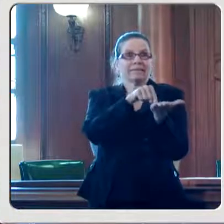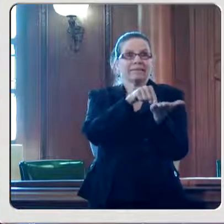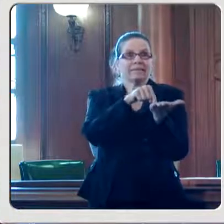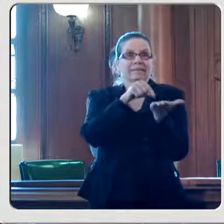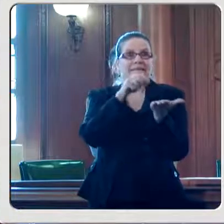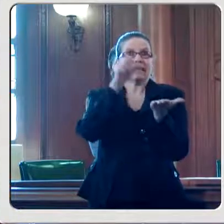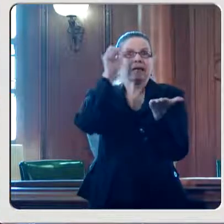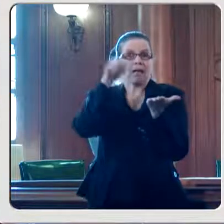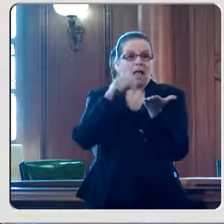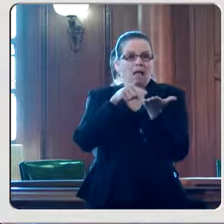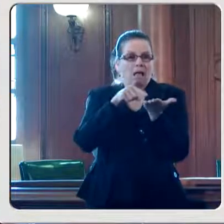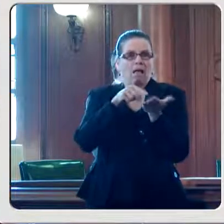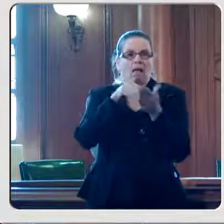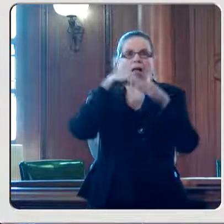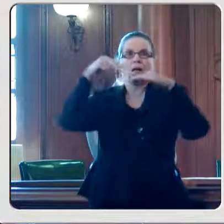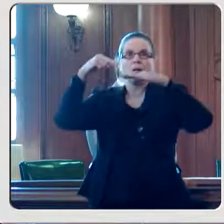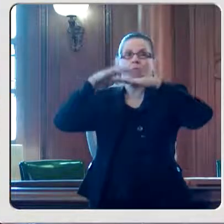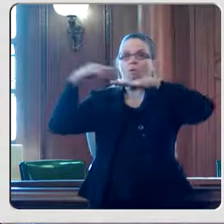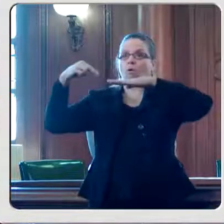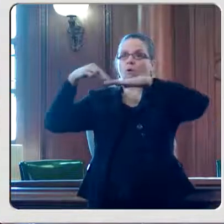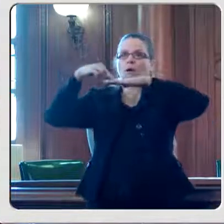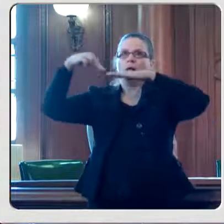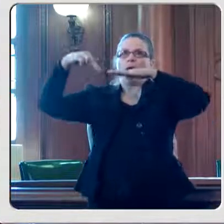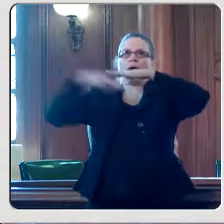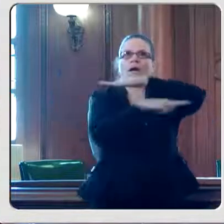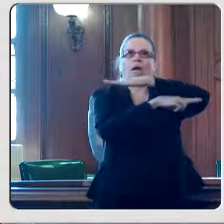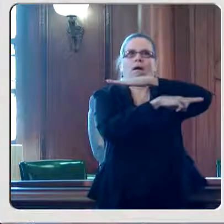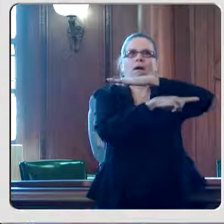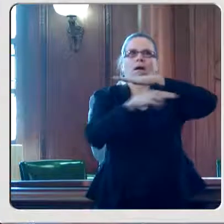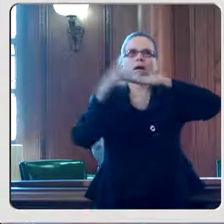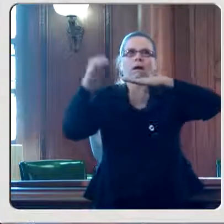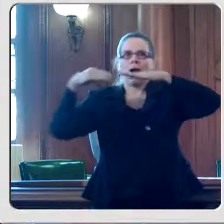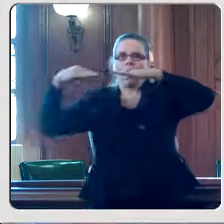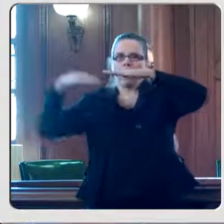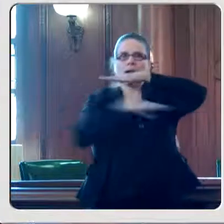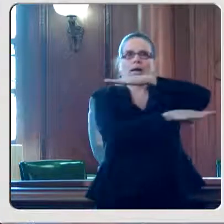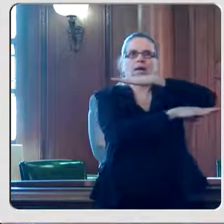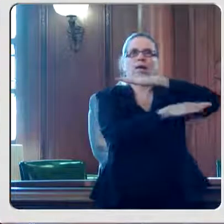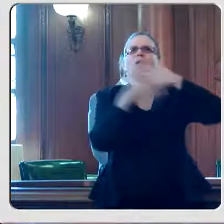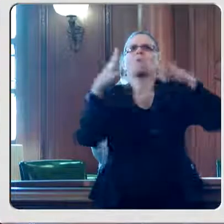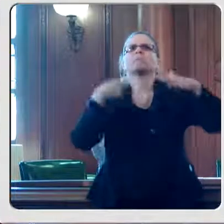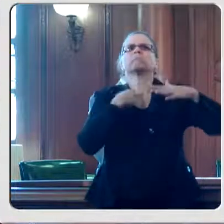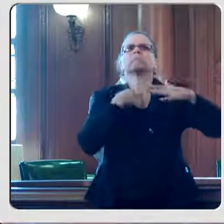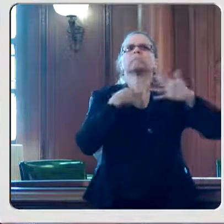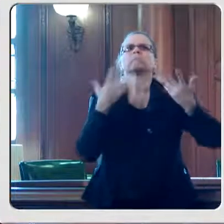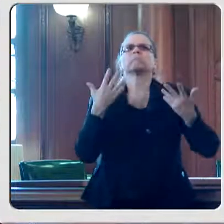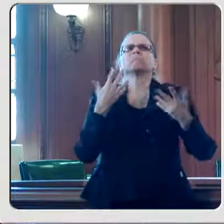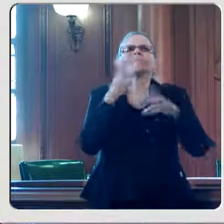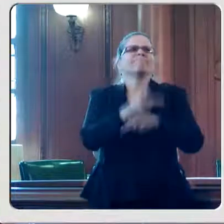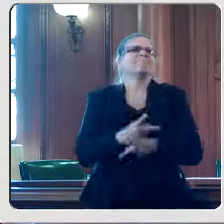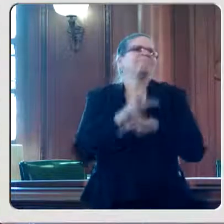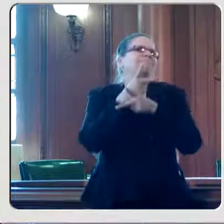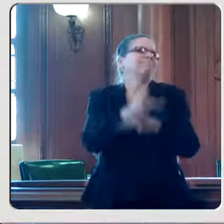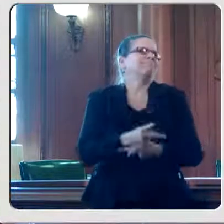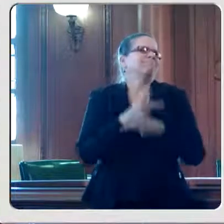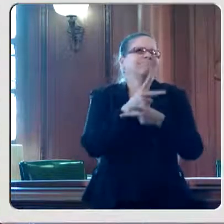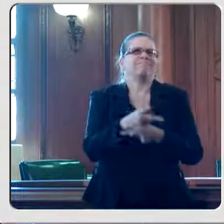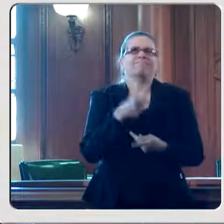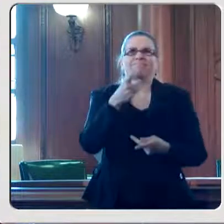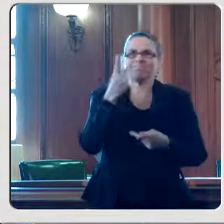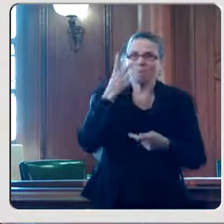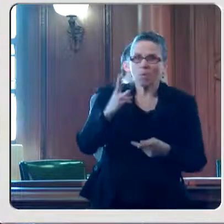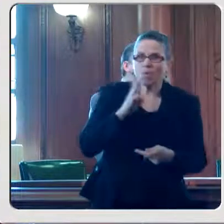well. So everybody use extreme caution when you're out around the water. Stay off of the ice. Be safe. Play it